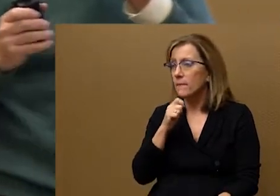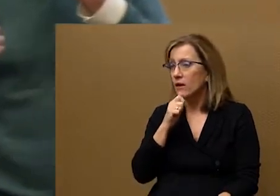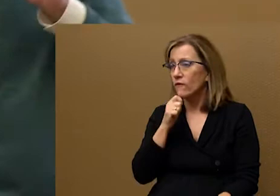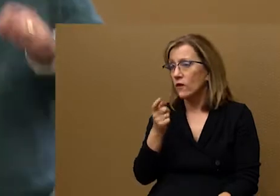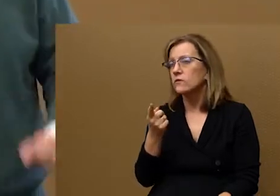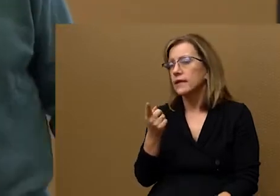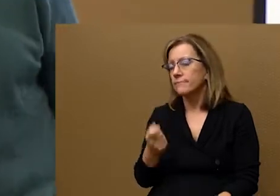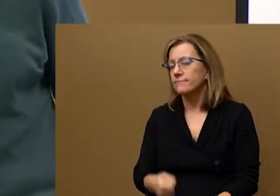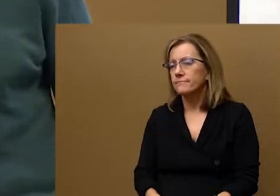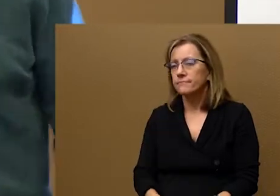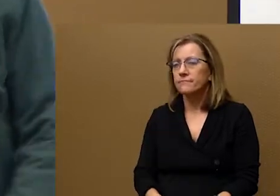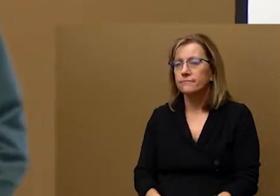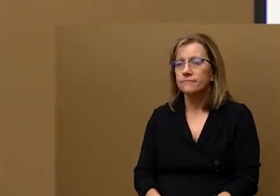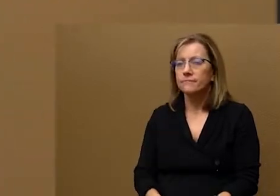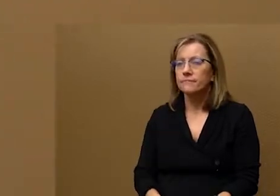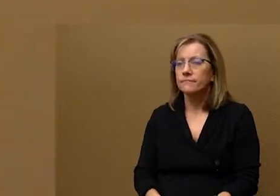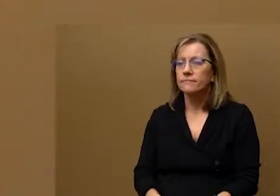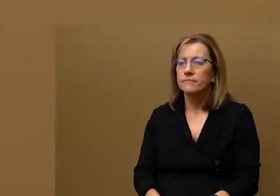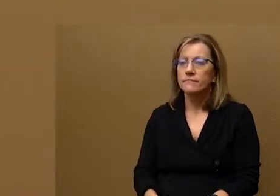Speaking?